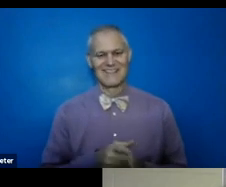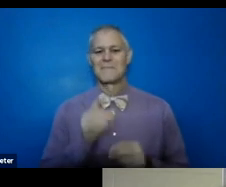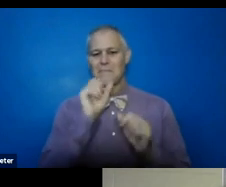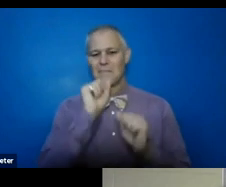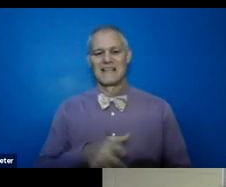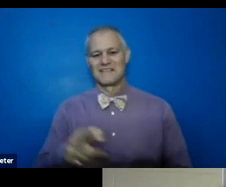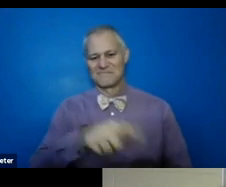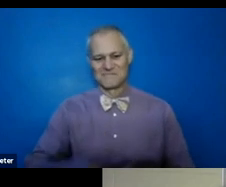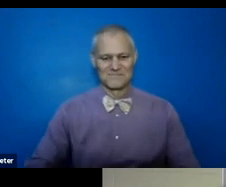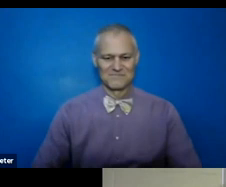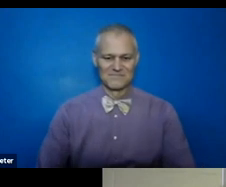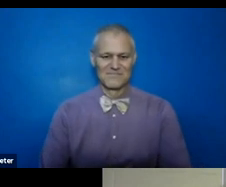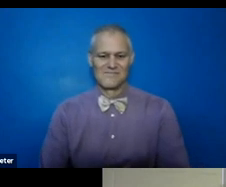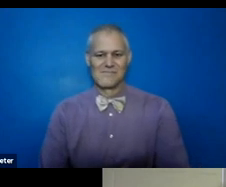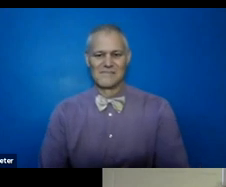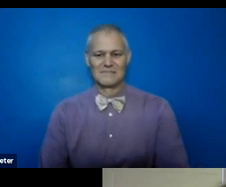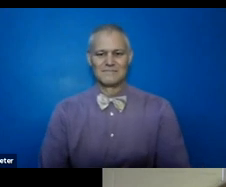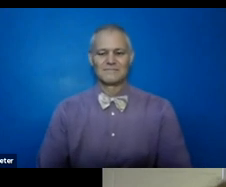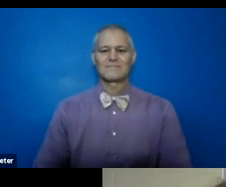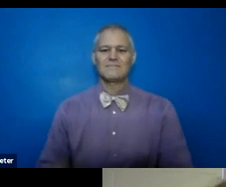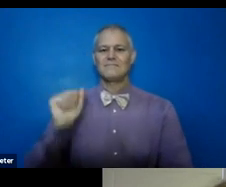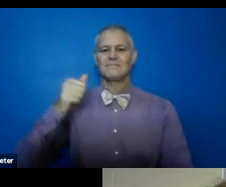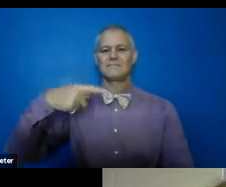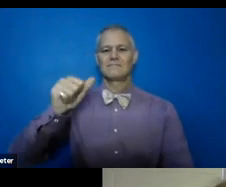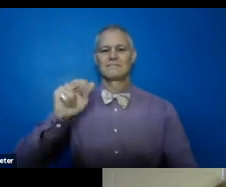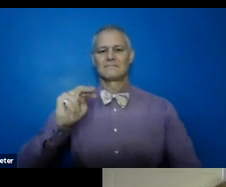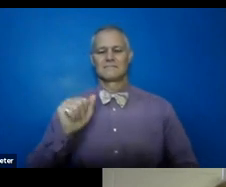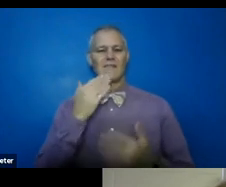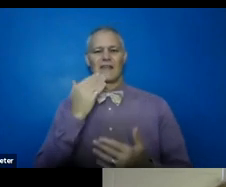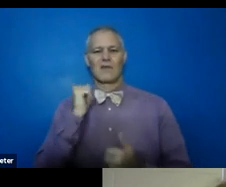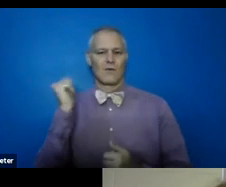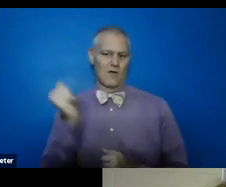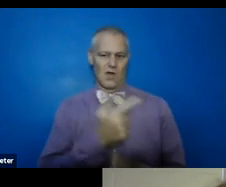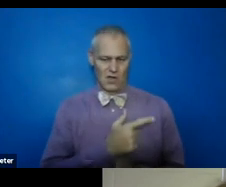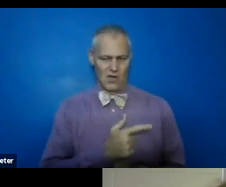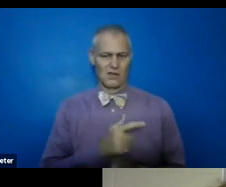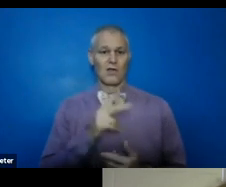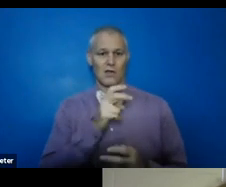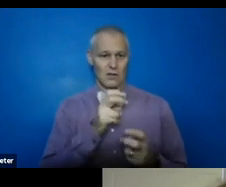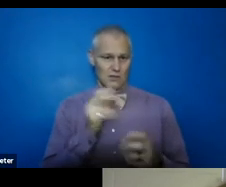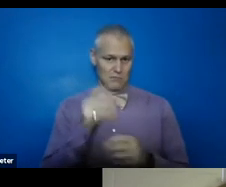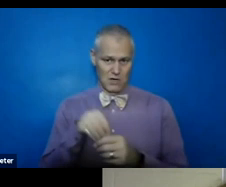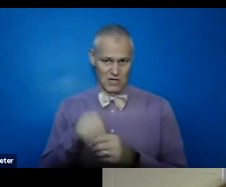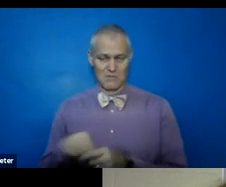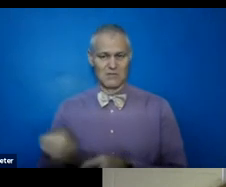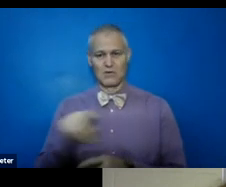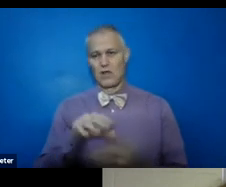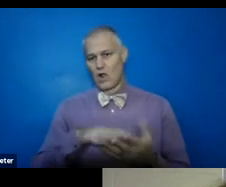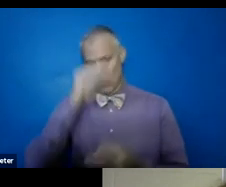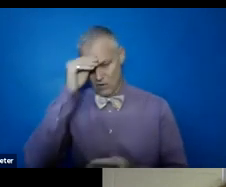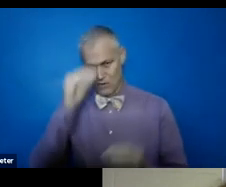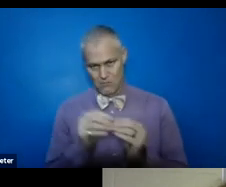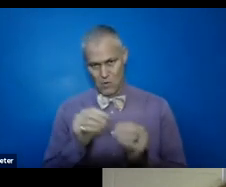Thanks. Thank you all. And you, to all the participants, you can learn about all of